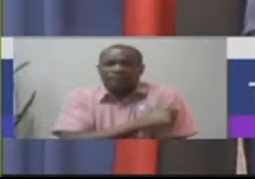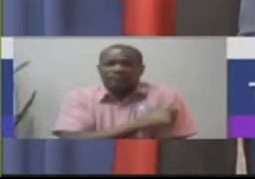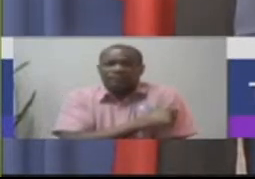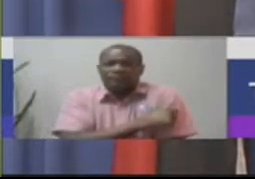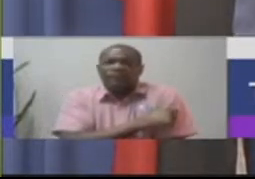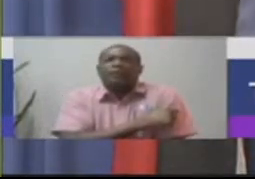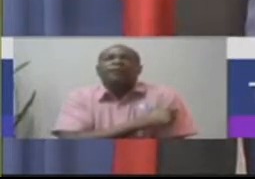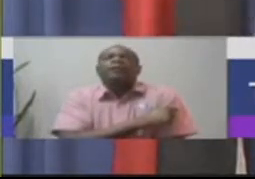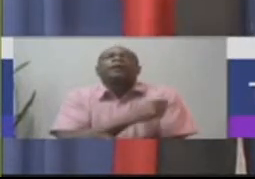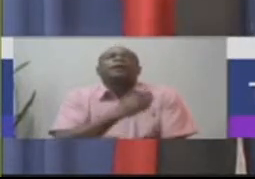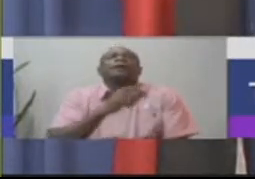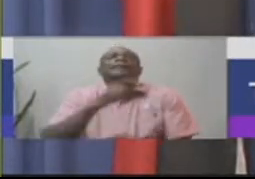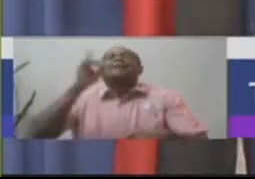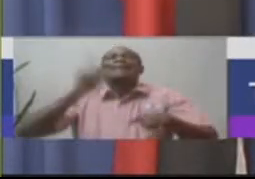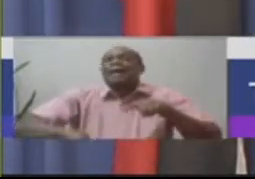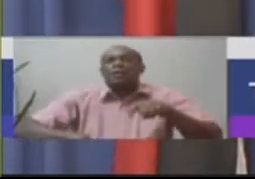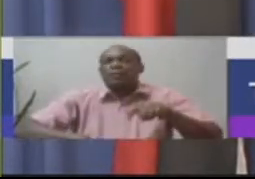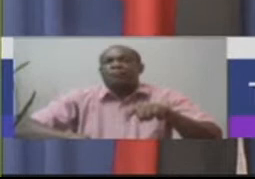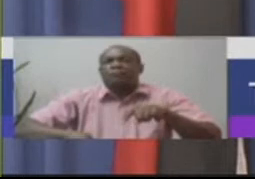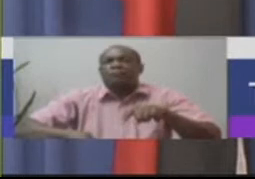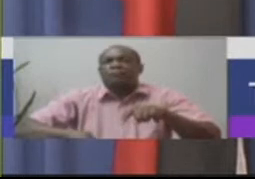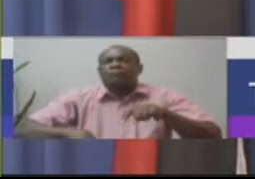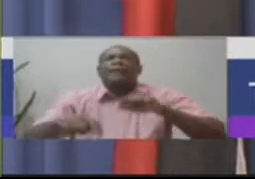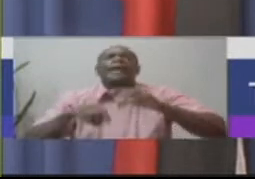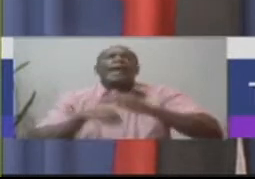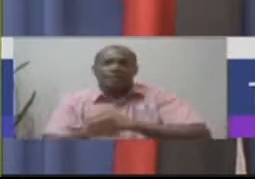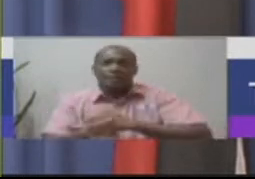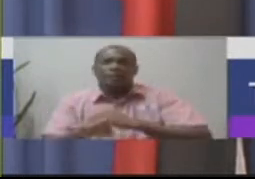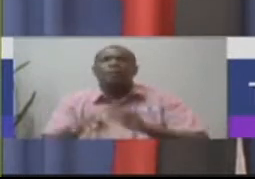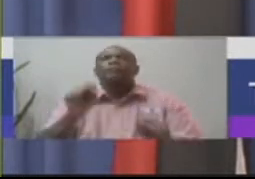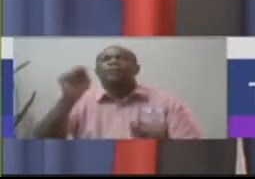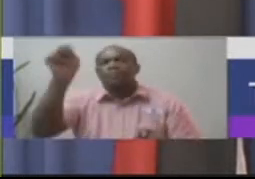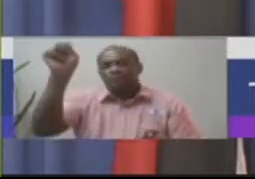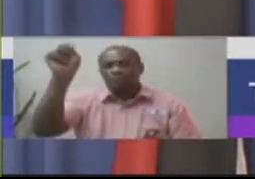not at this time be allowed to enter Trinidad and Tobago.